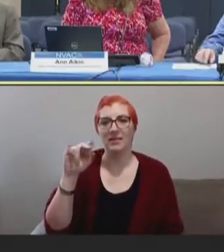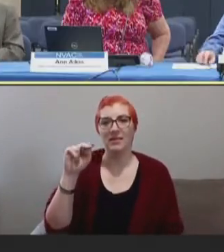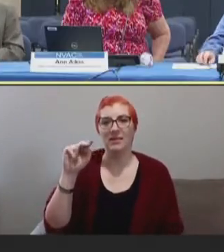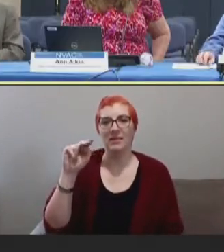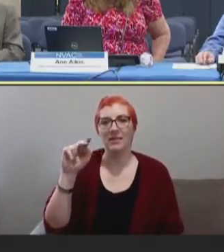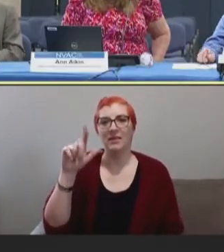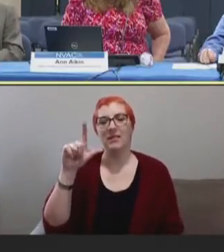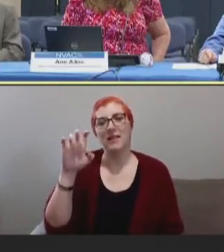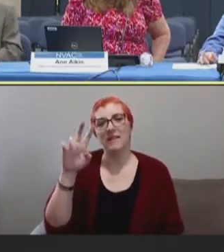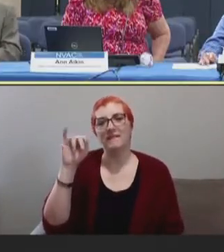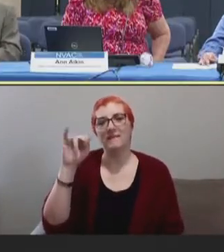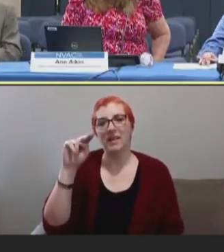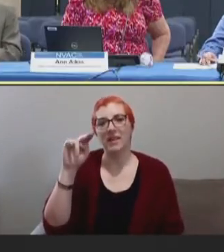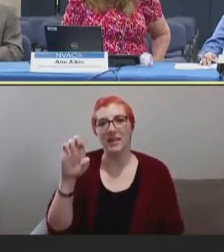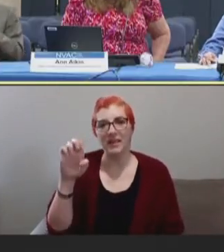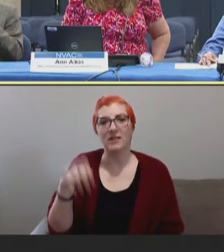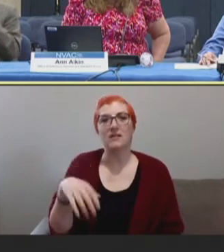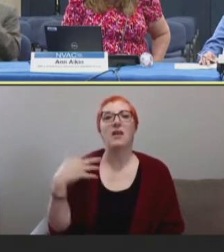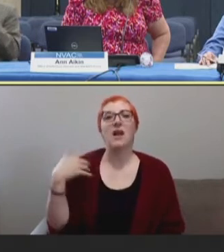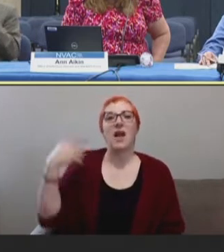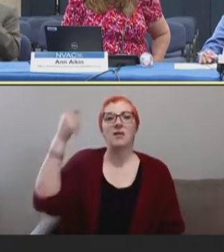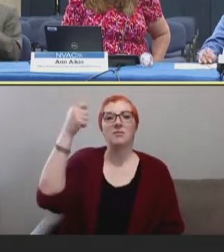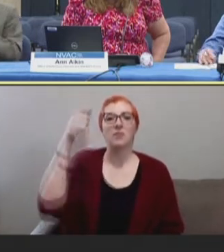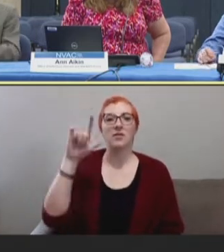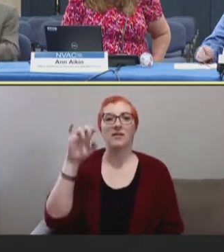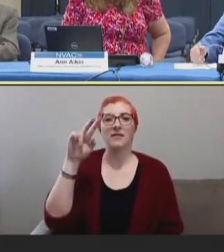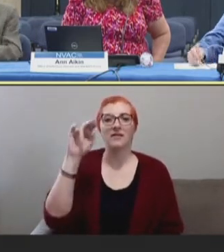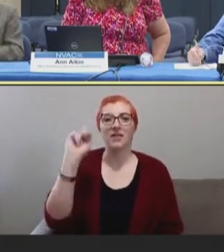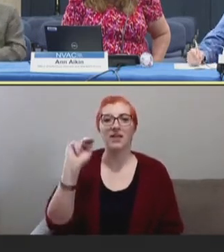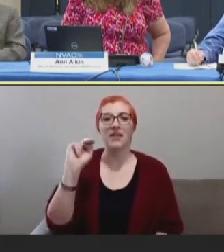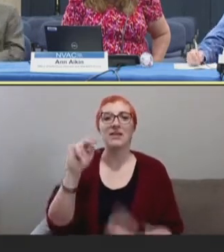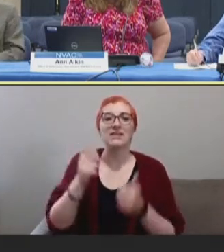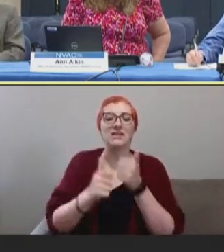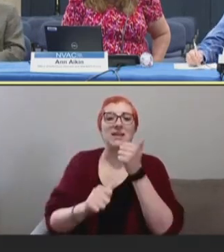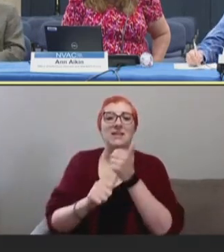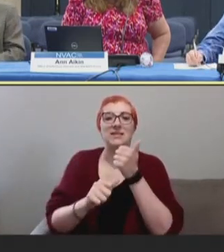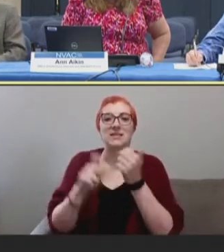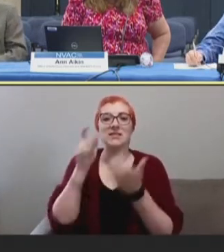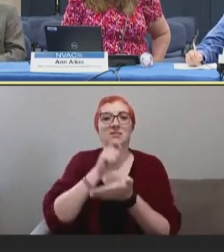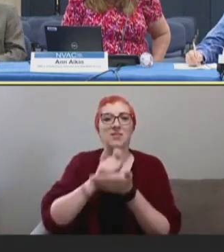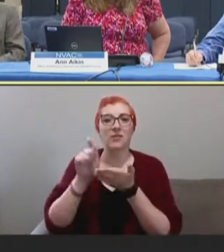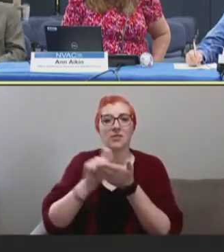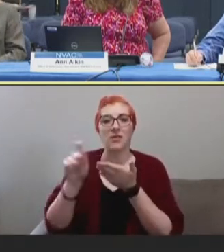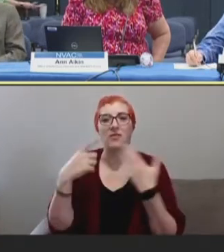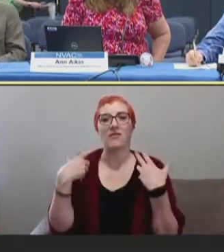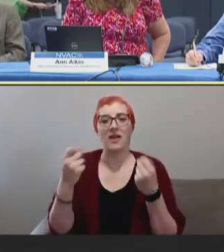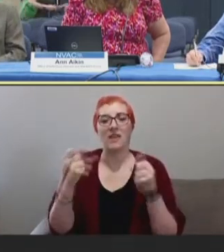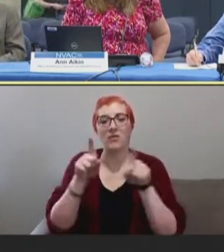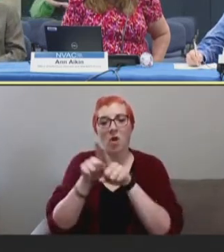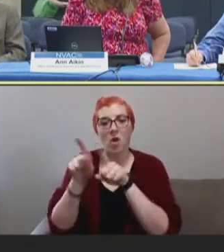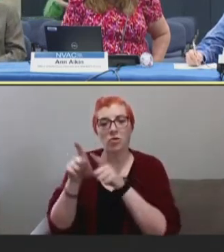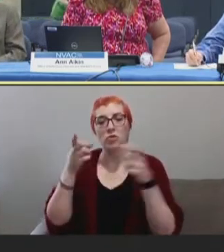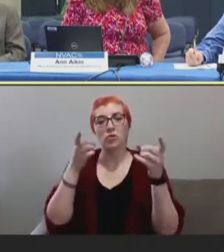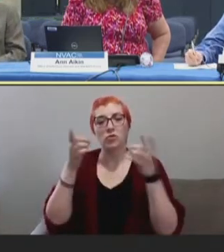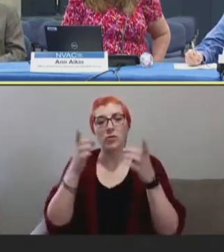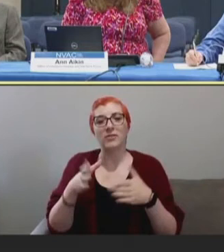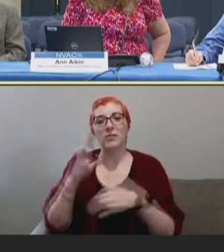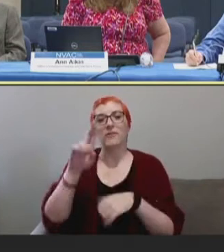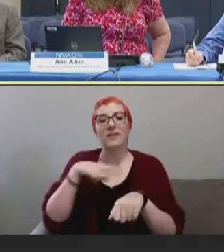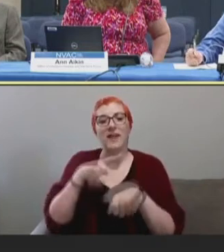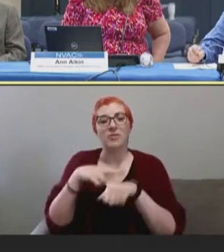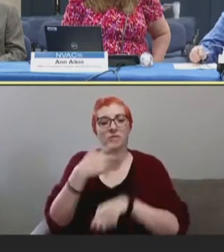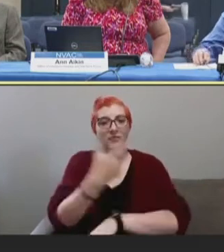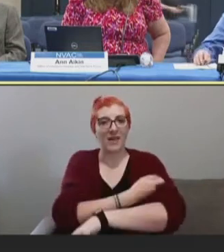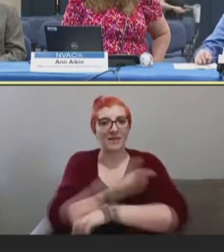Levine serves as the 17th Assistant Secretary for Health. She is also the Director of the National Vaccine Program, and it's